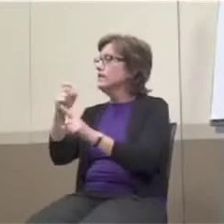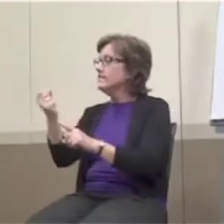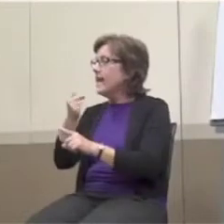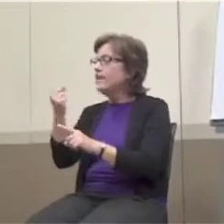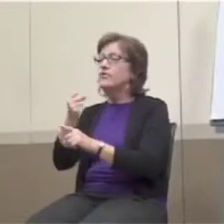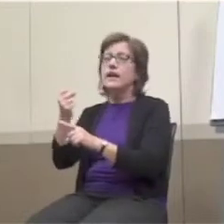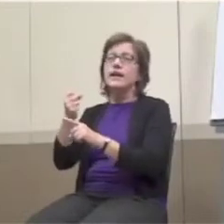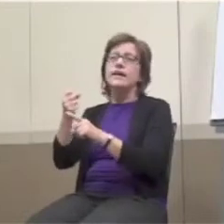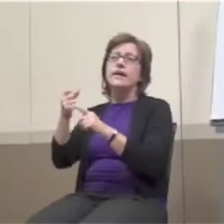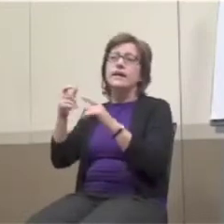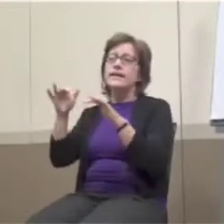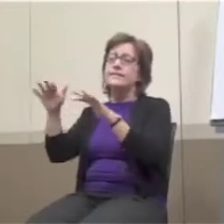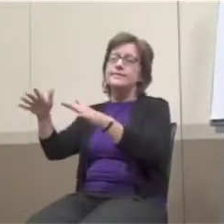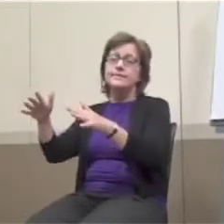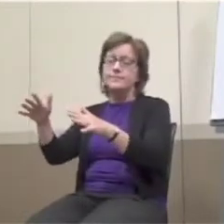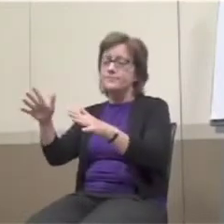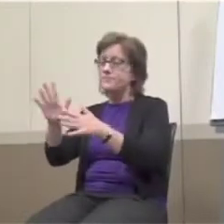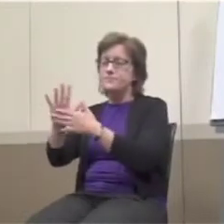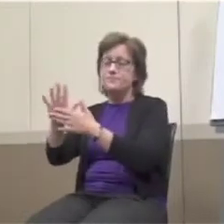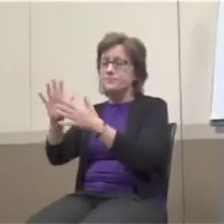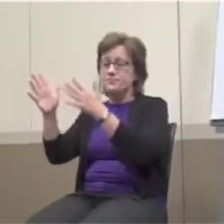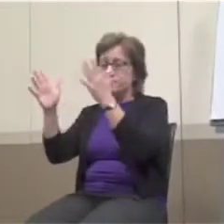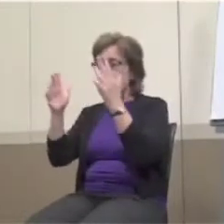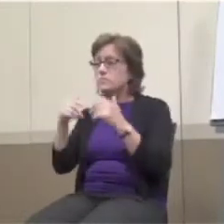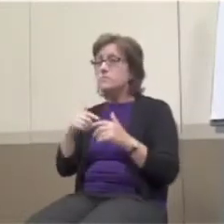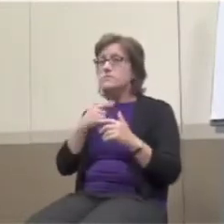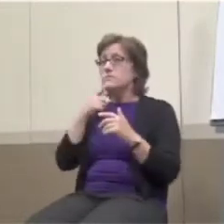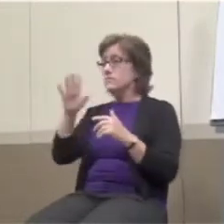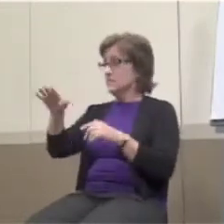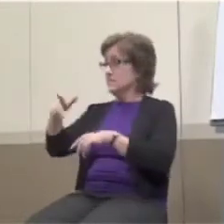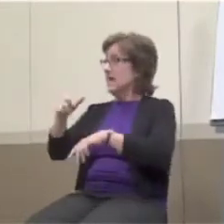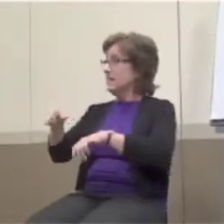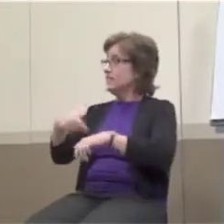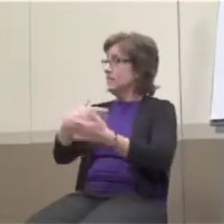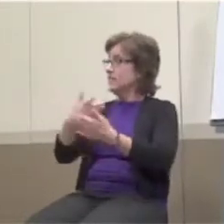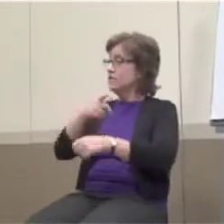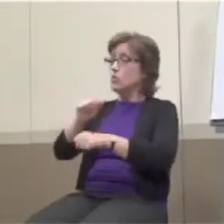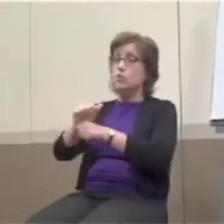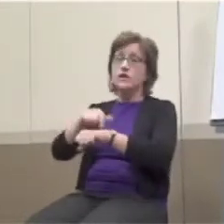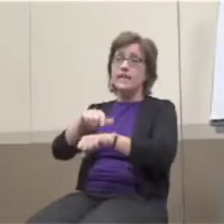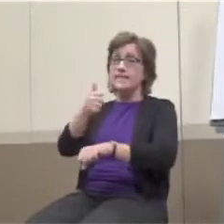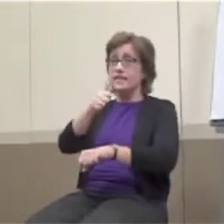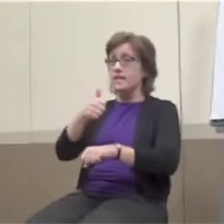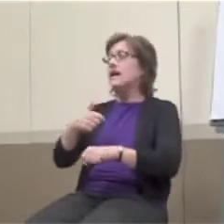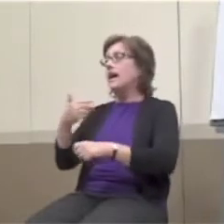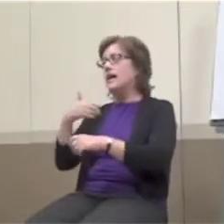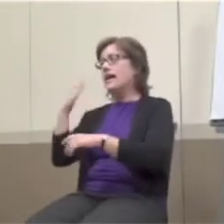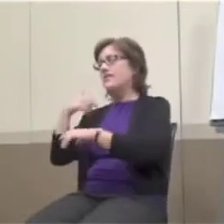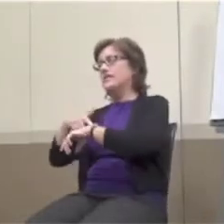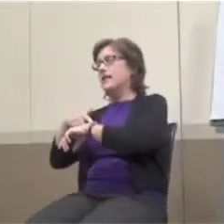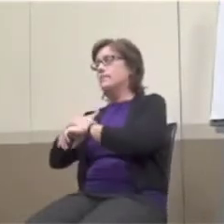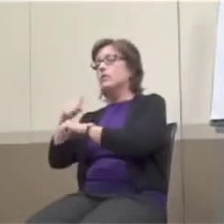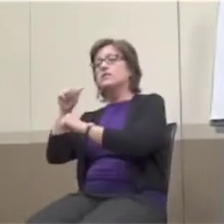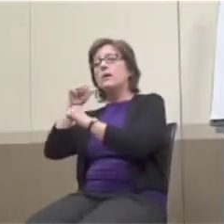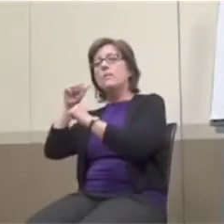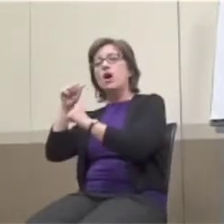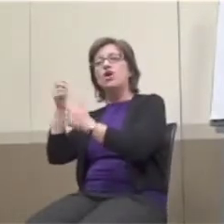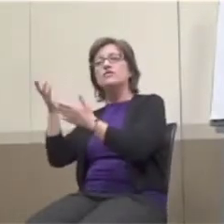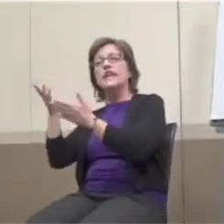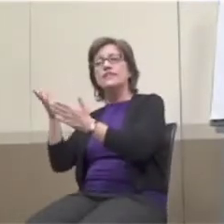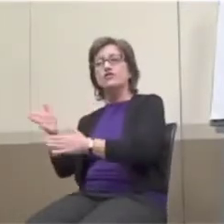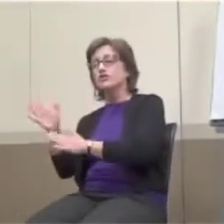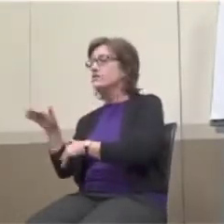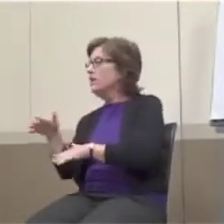a gallery hop kind of a thing. And I went there and I told them I need to be at work at 10 o'clock at night. I was a bartender at the time. And no problem, no